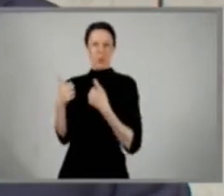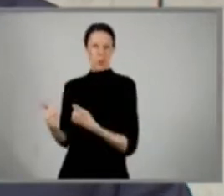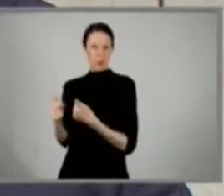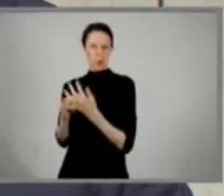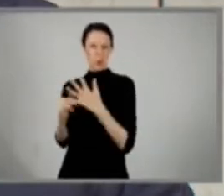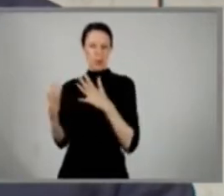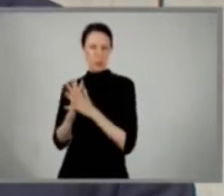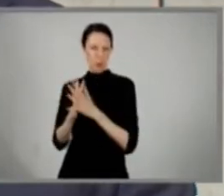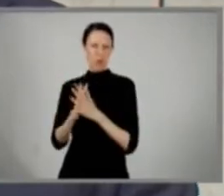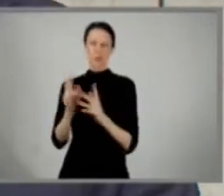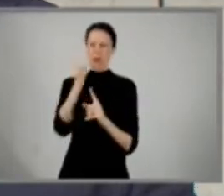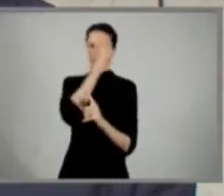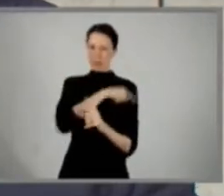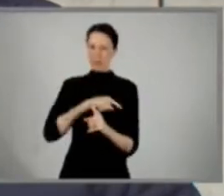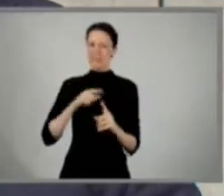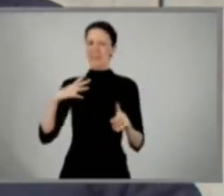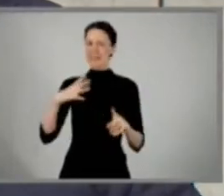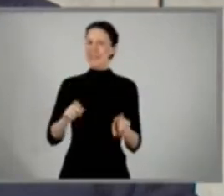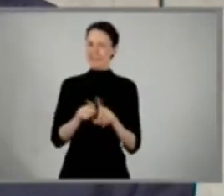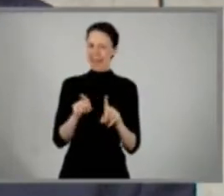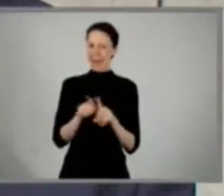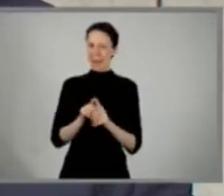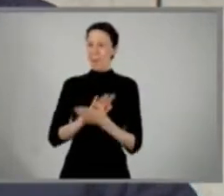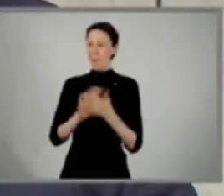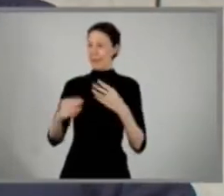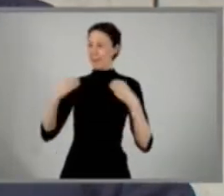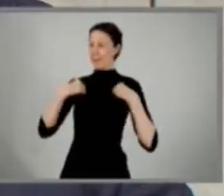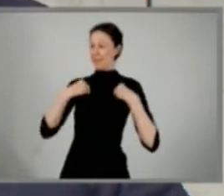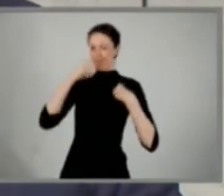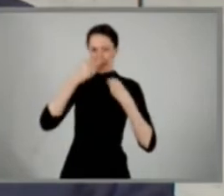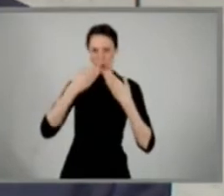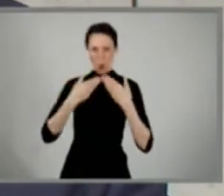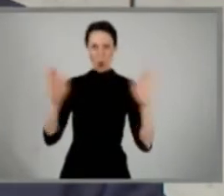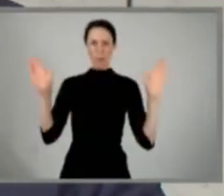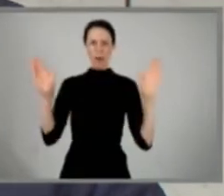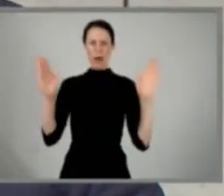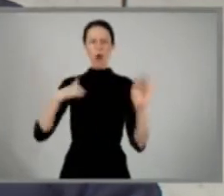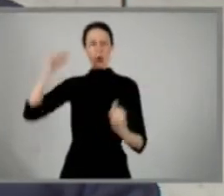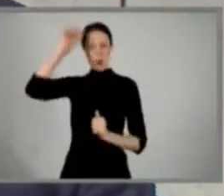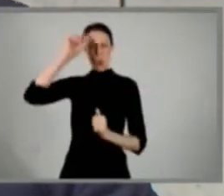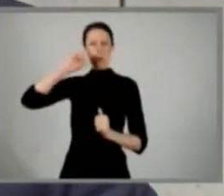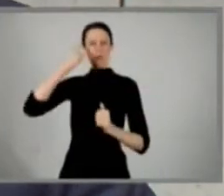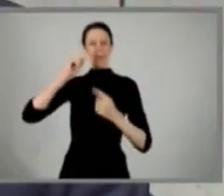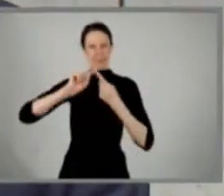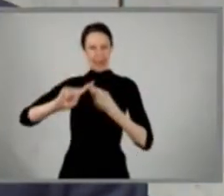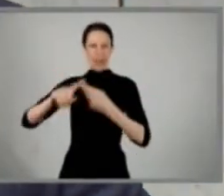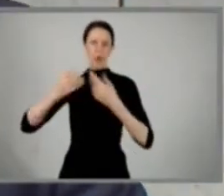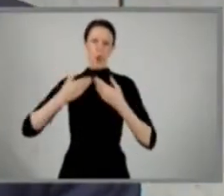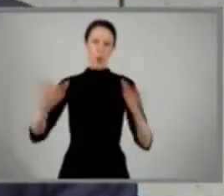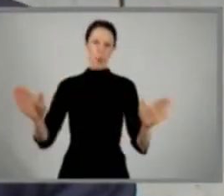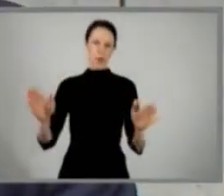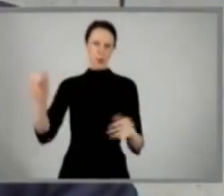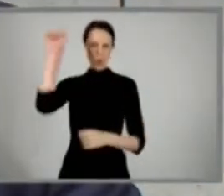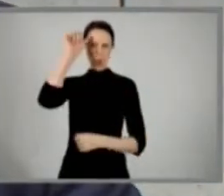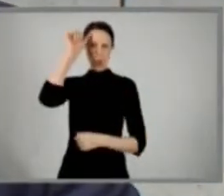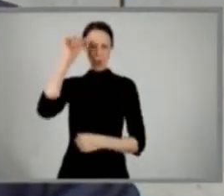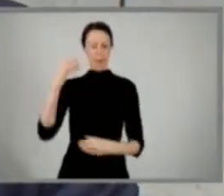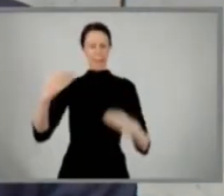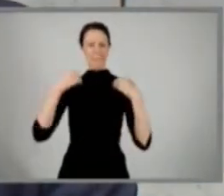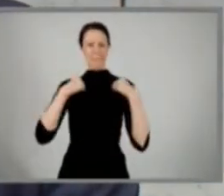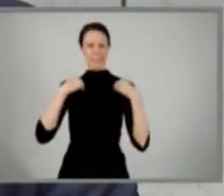are giving confidence to businesses, to people in jobs, to people to make decisions about their future and what they're going to do.